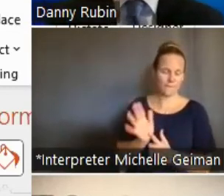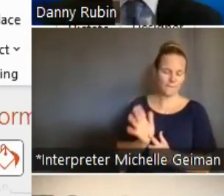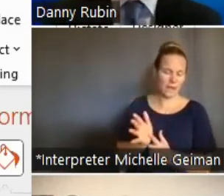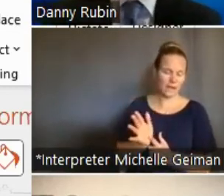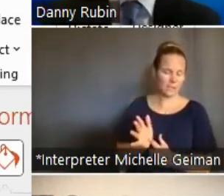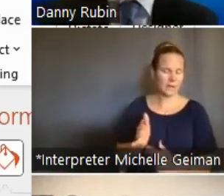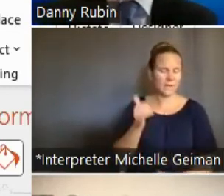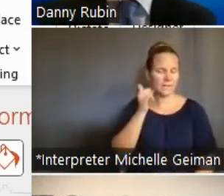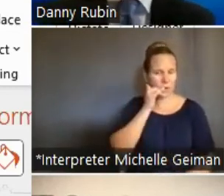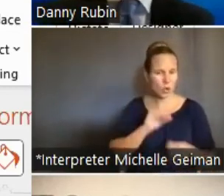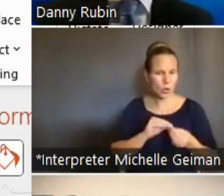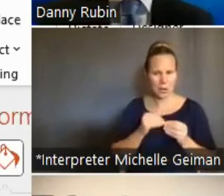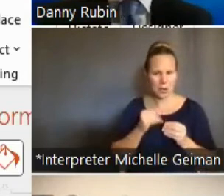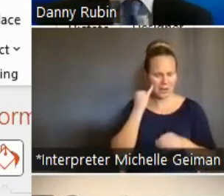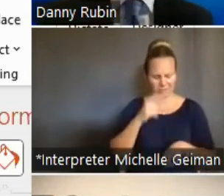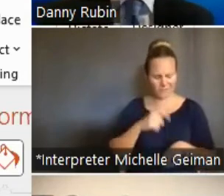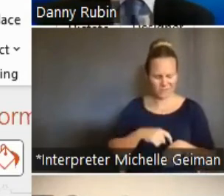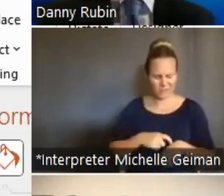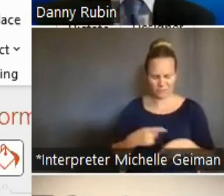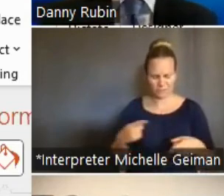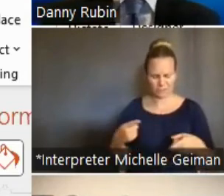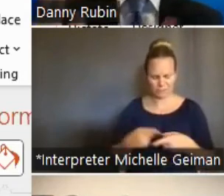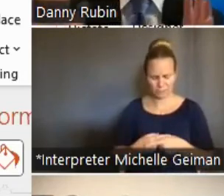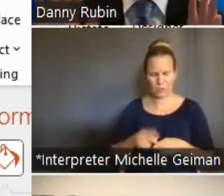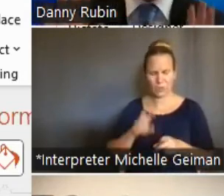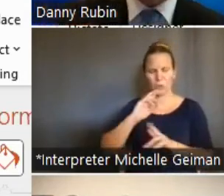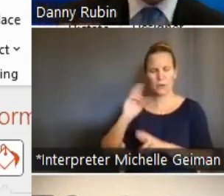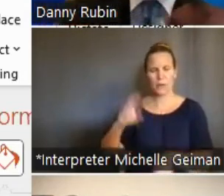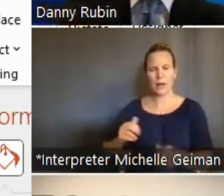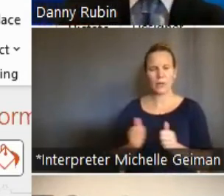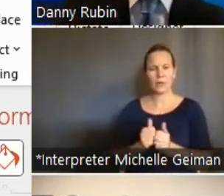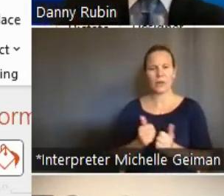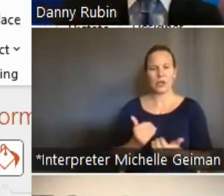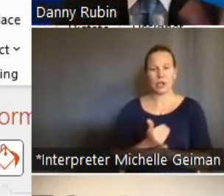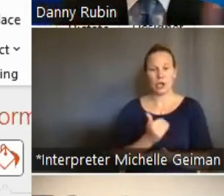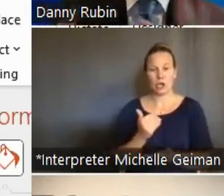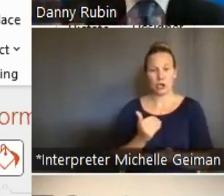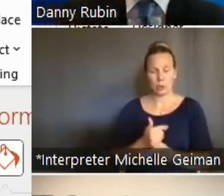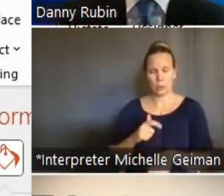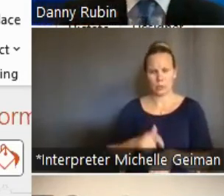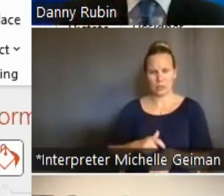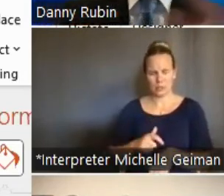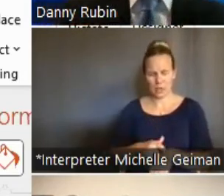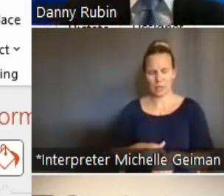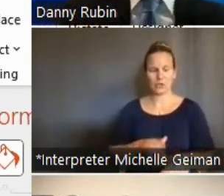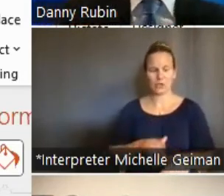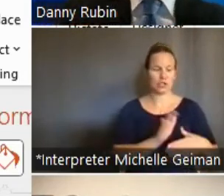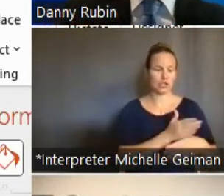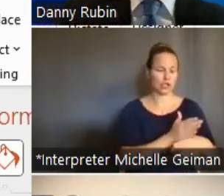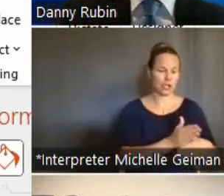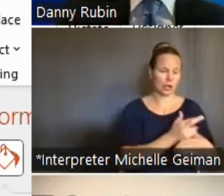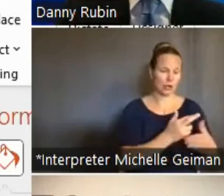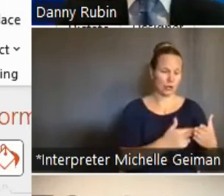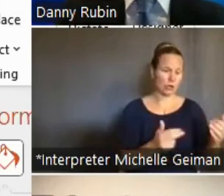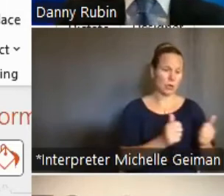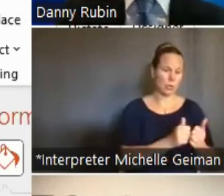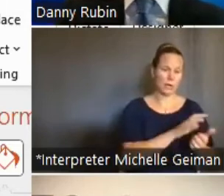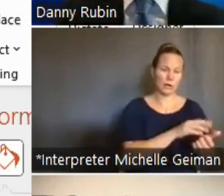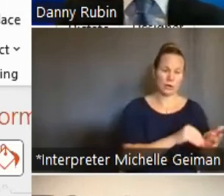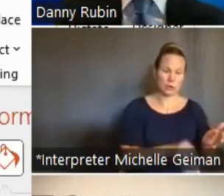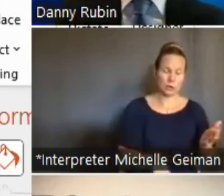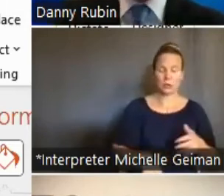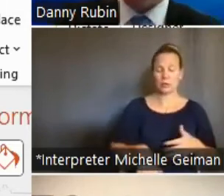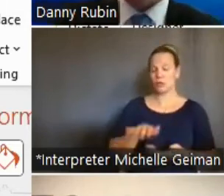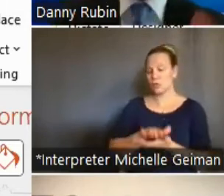just reply back with a new time, so we can learn about your program and have you share these resources, not just with your students, but with your school or your